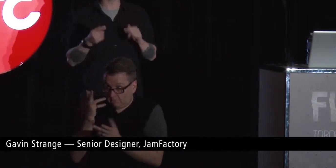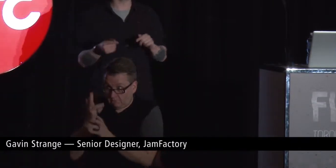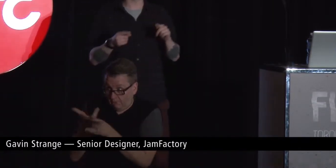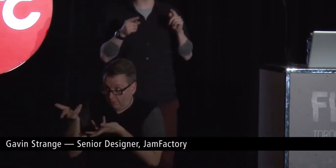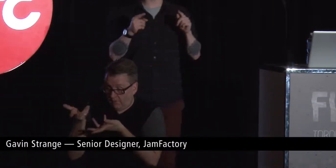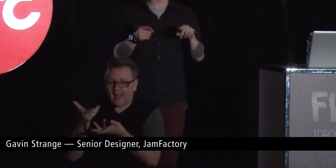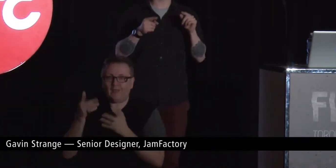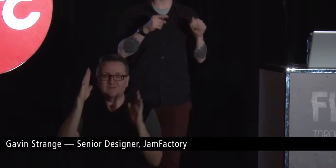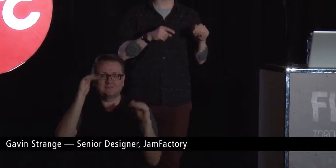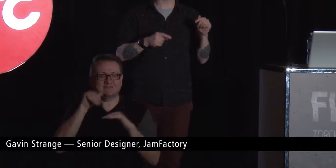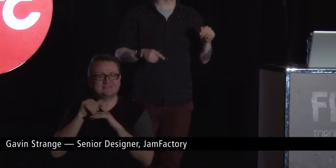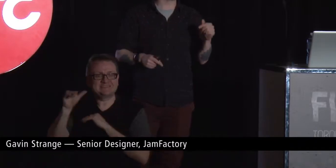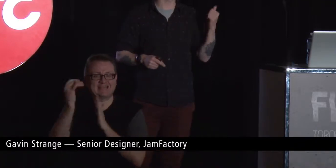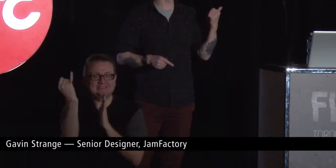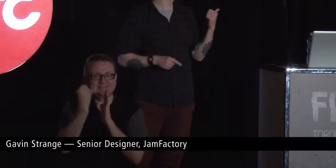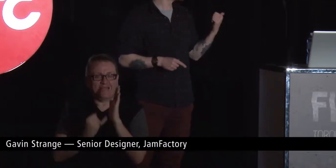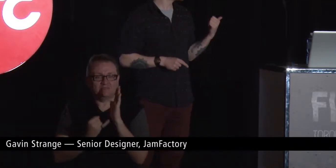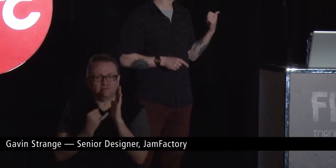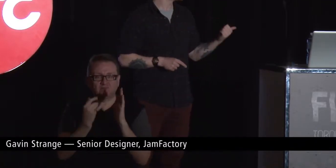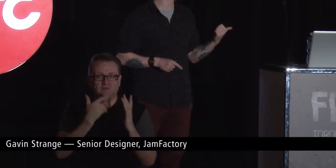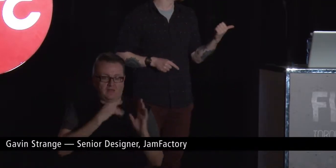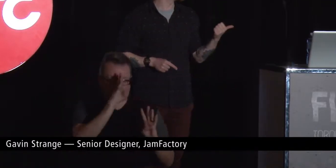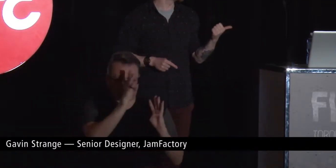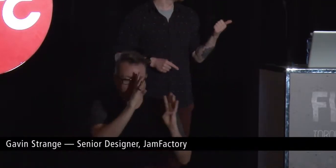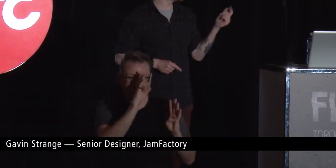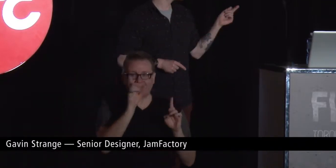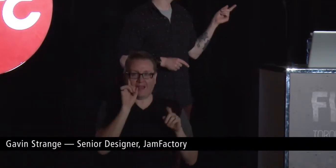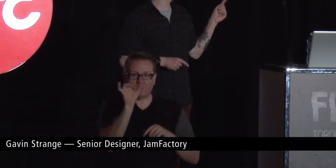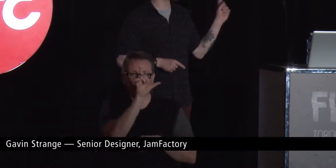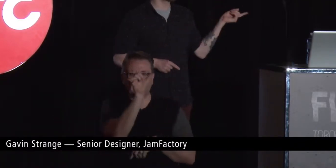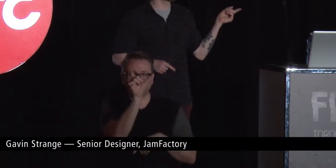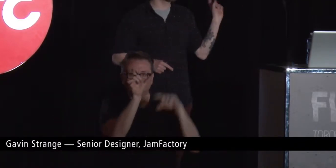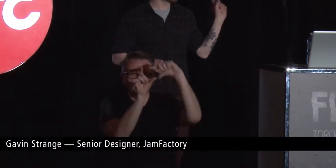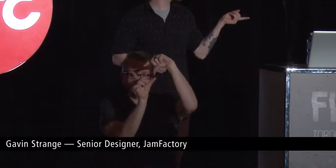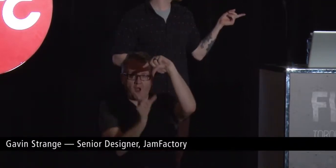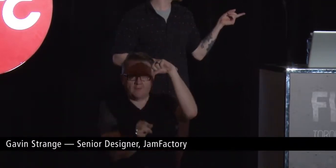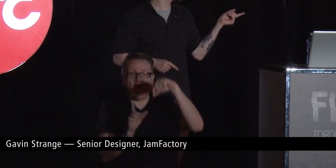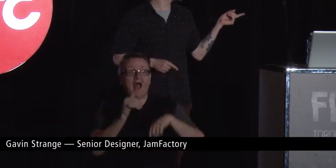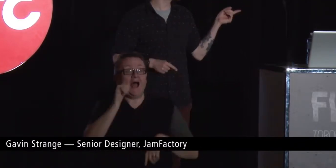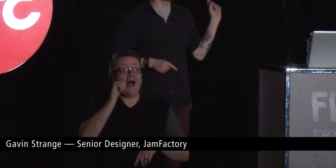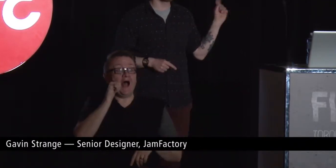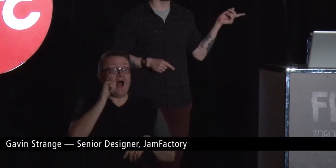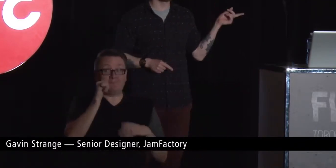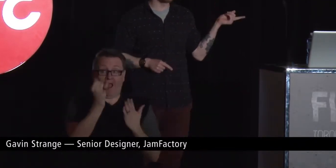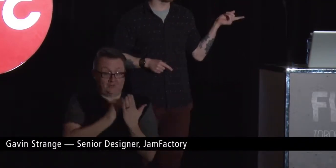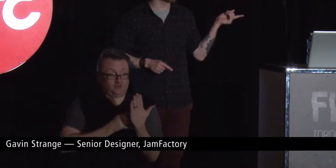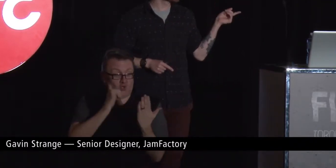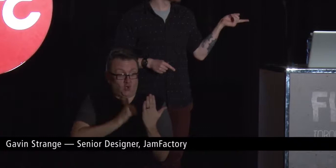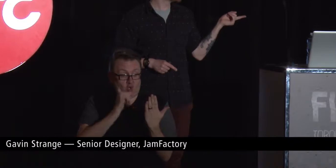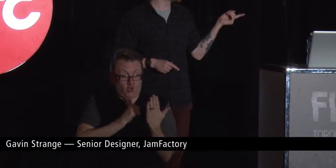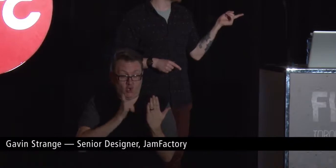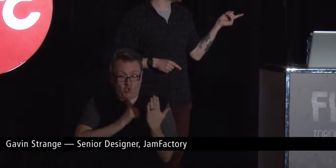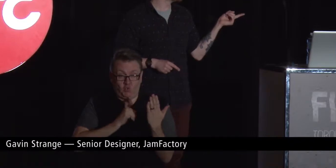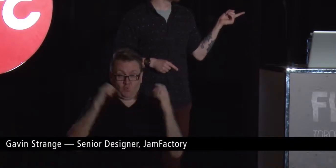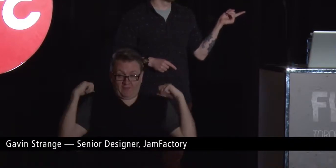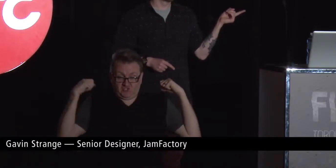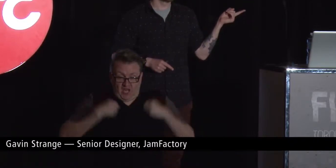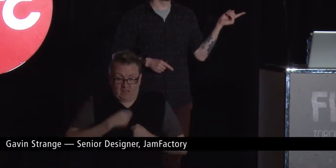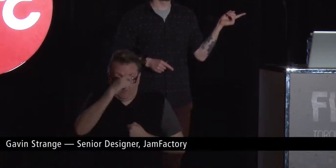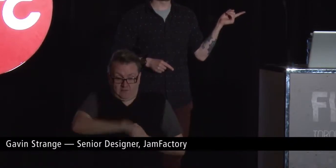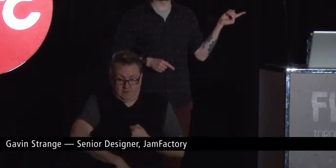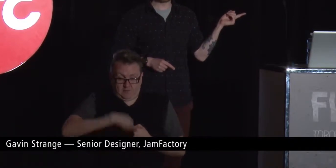I think he was expecting me to send some sketches back of stuff that looked like droplets. But I just drew a girl in a parka jacket with a chip with wings on